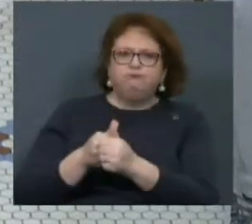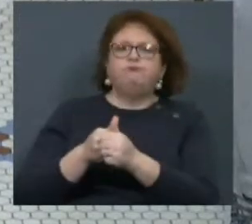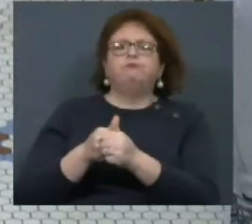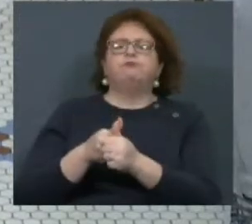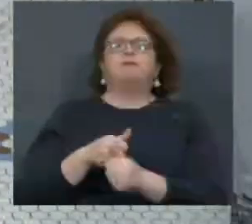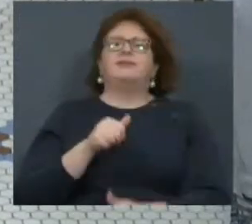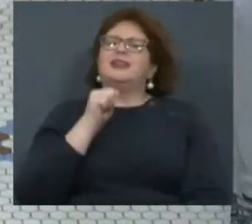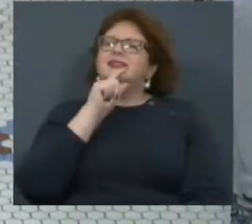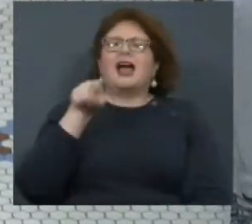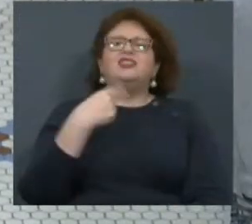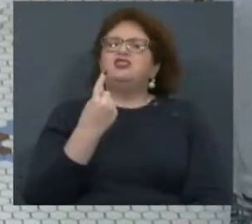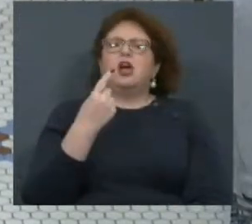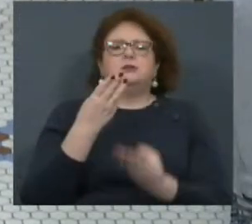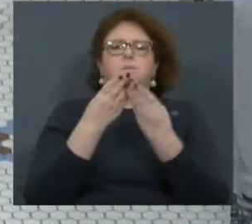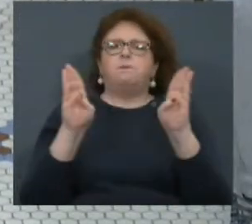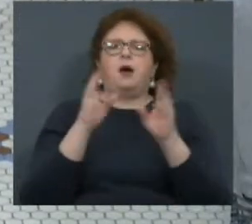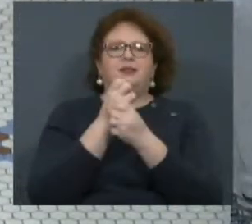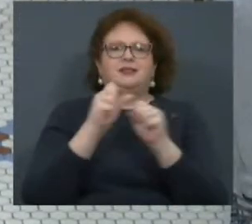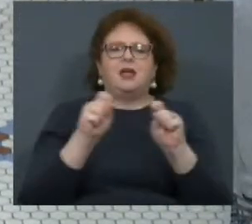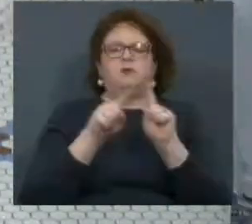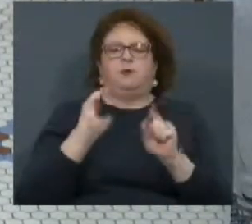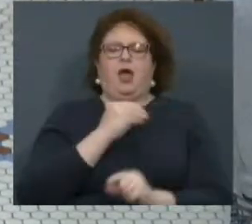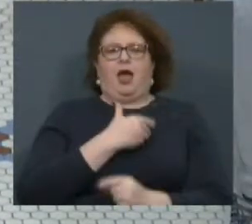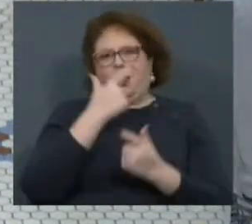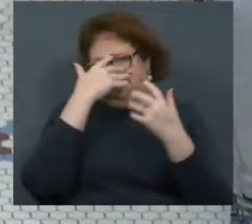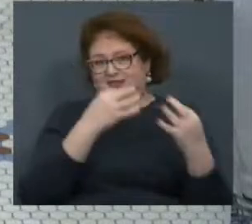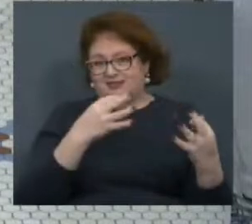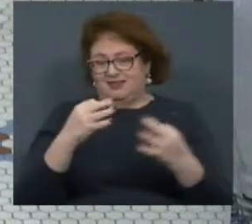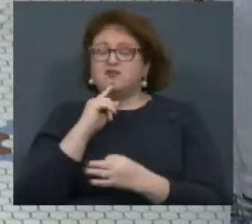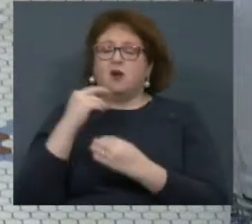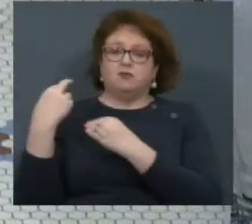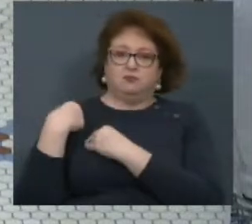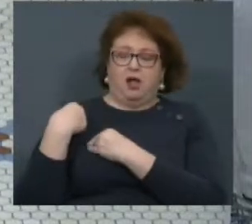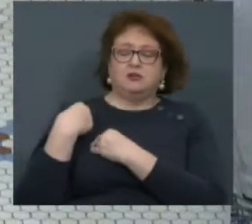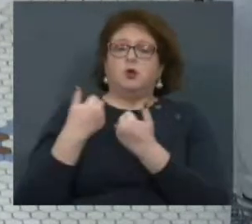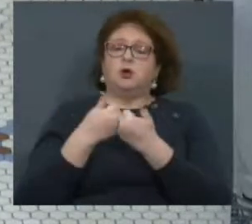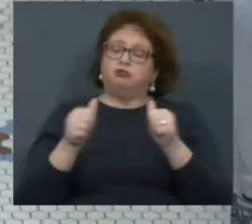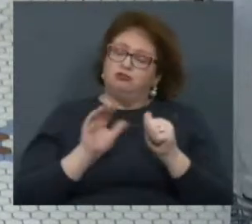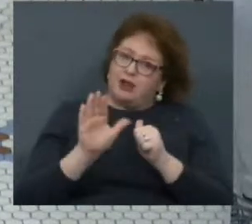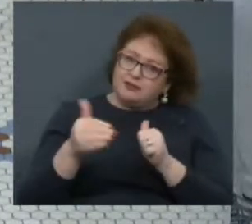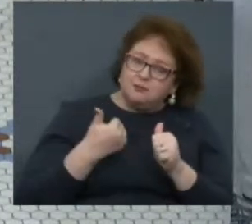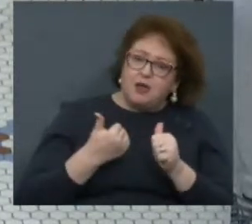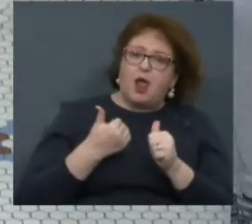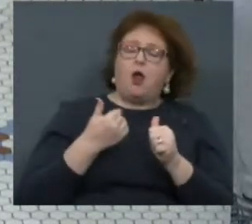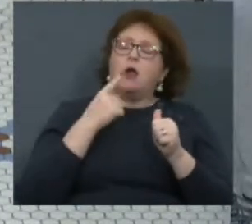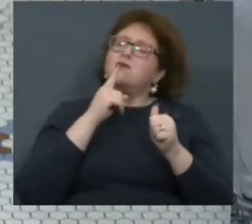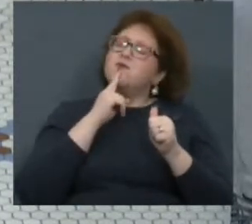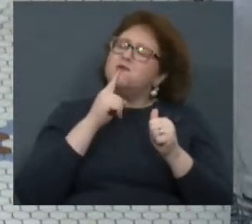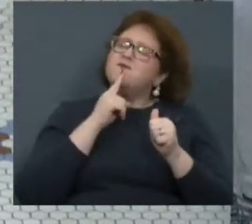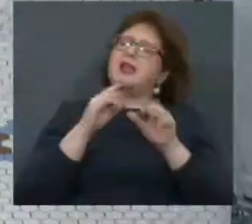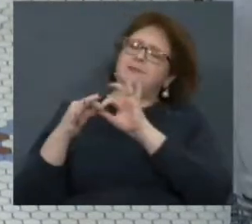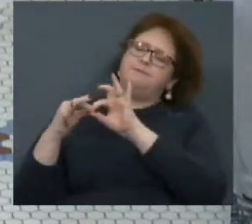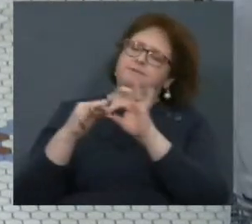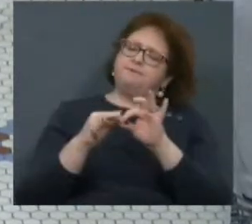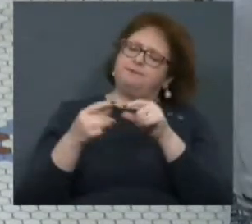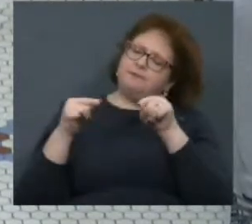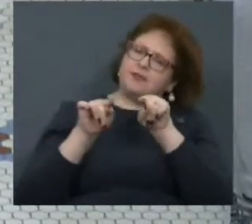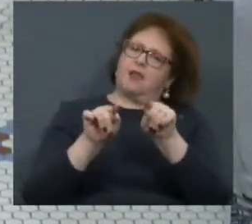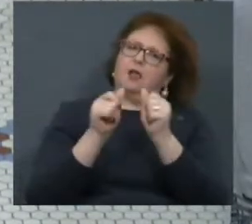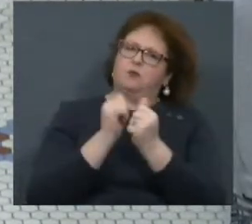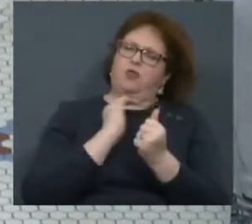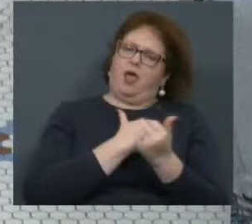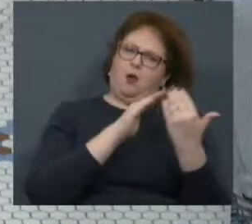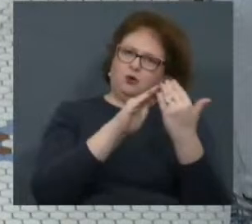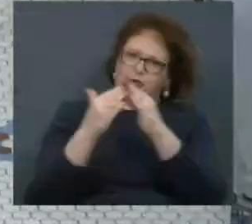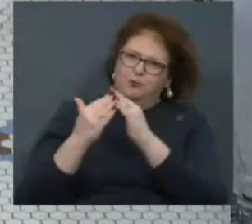about ensuring that every decision we make is responsible, transparent, and aligned with the needs and values of our community. The proposed 5-year contract raises questions